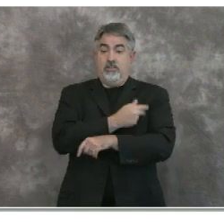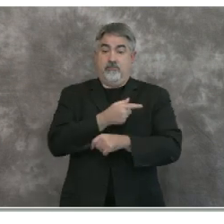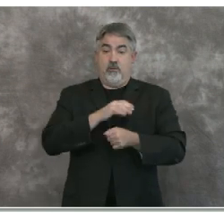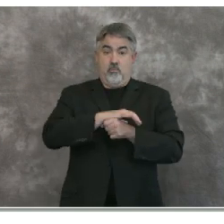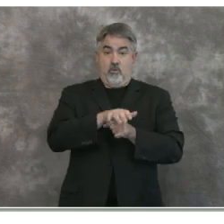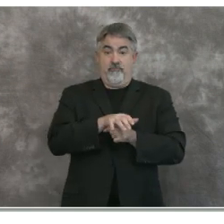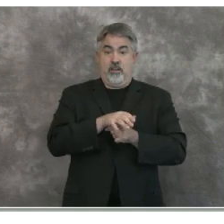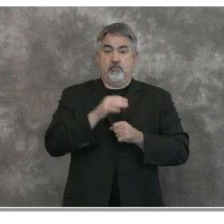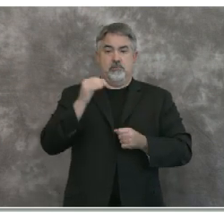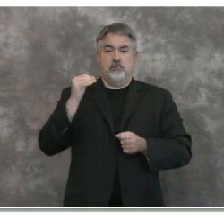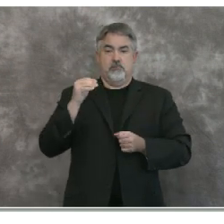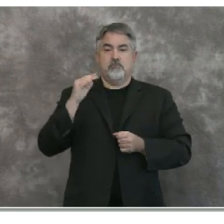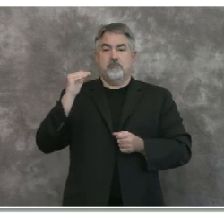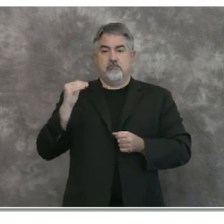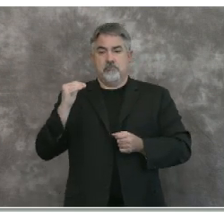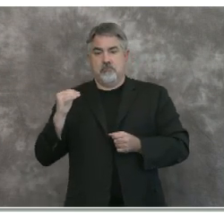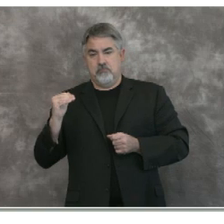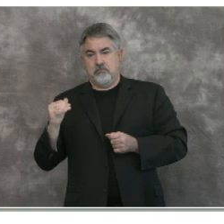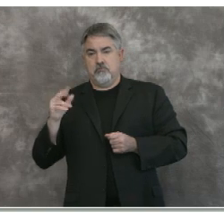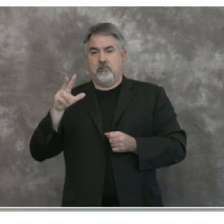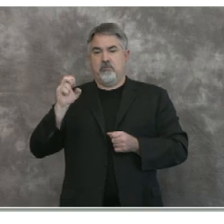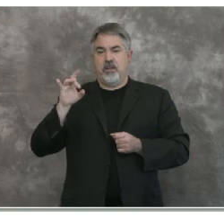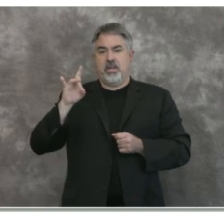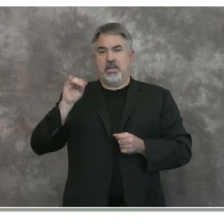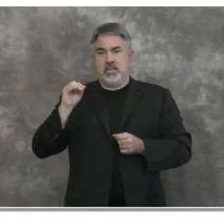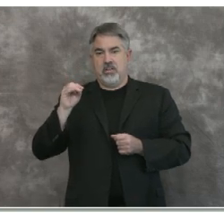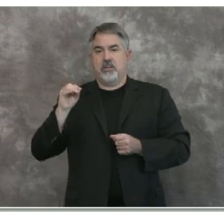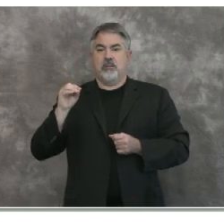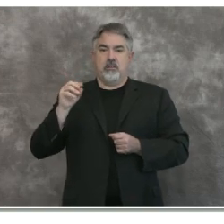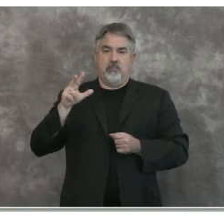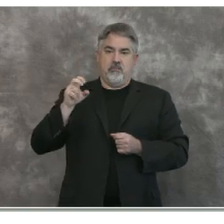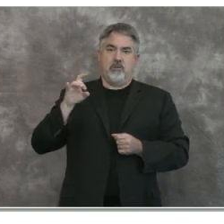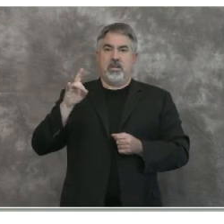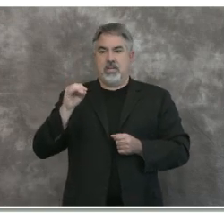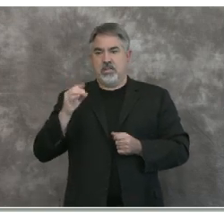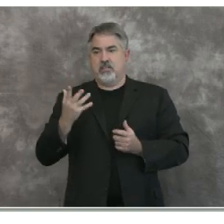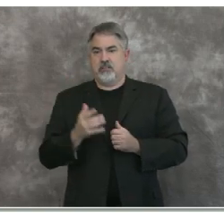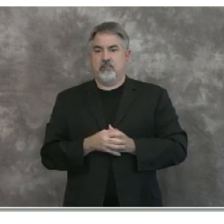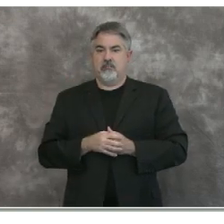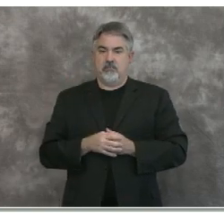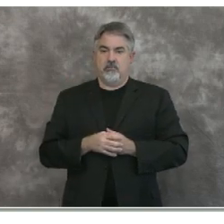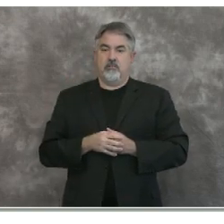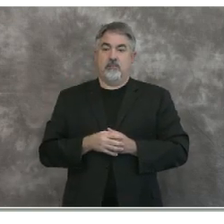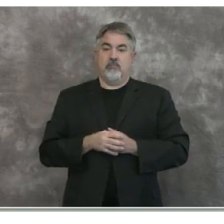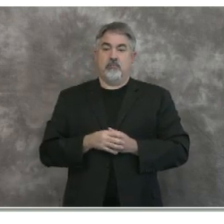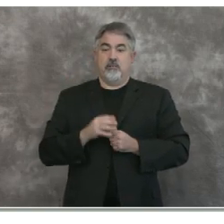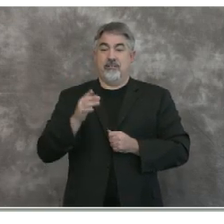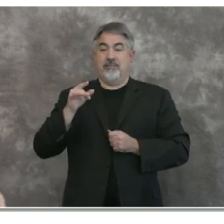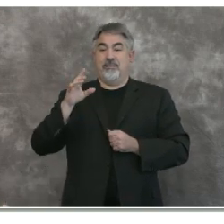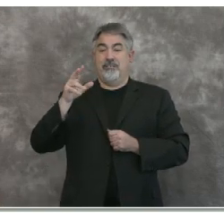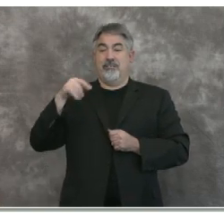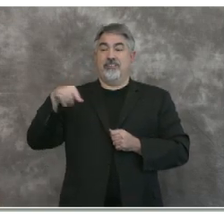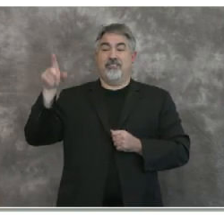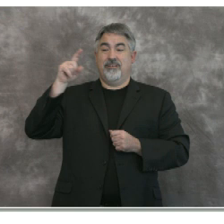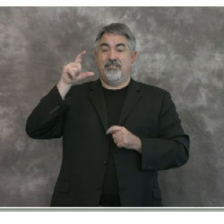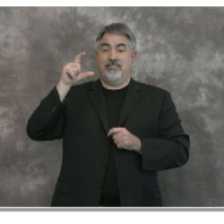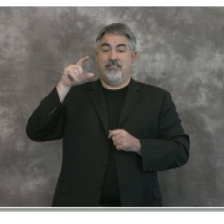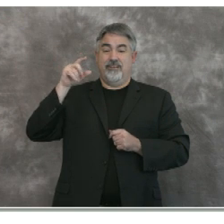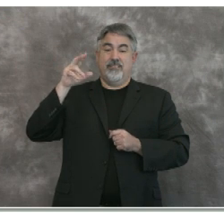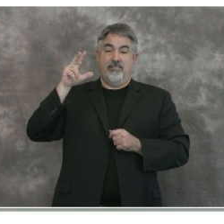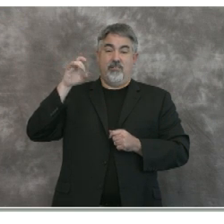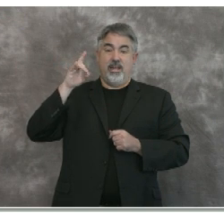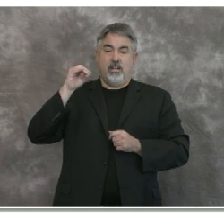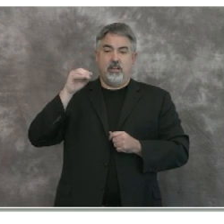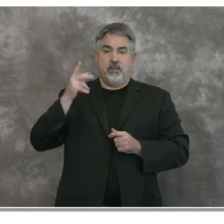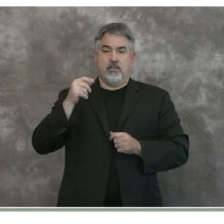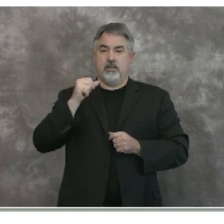just a little bit at 380. And again, that 380 number, when you look at that on top of those in our hospitals for